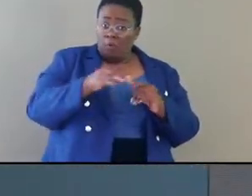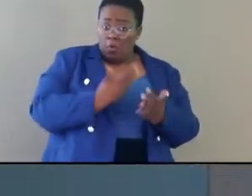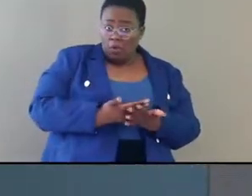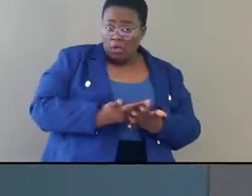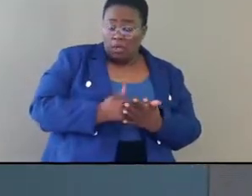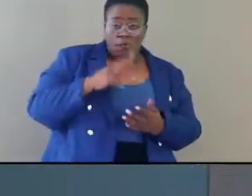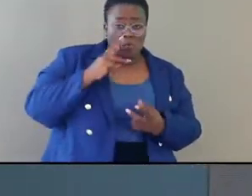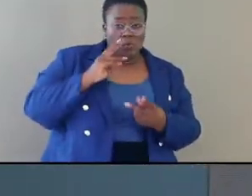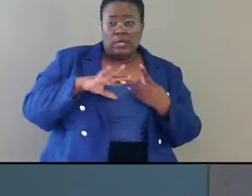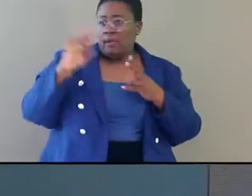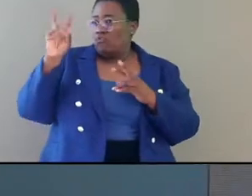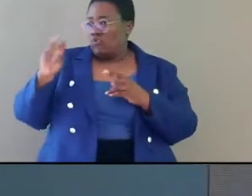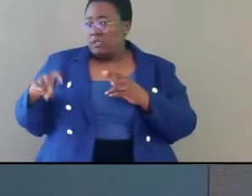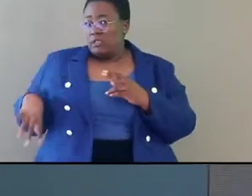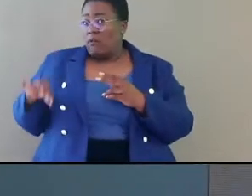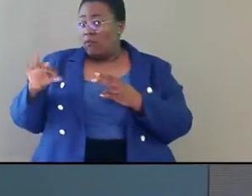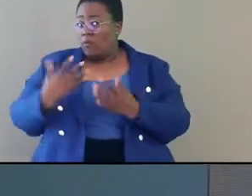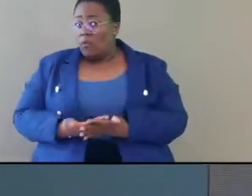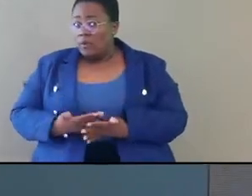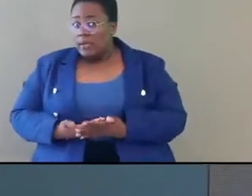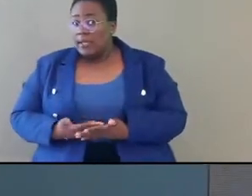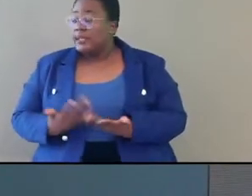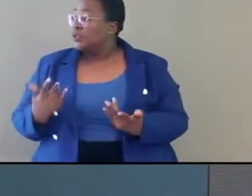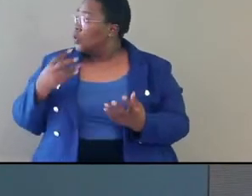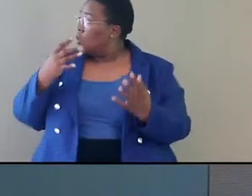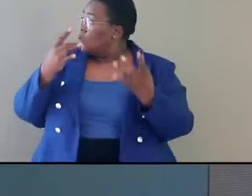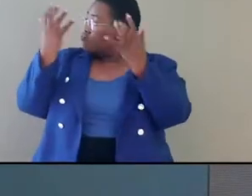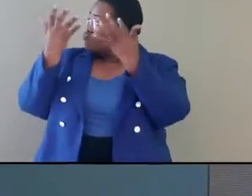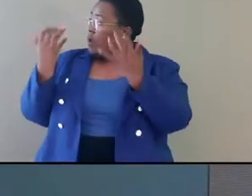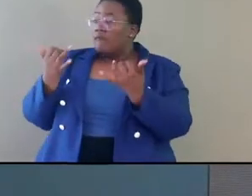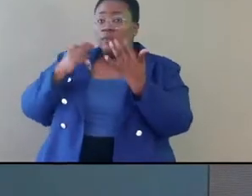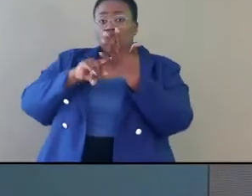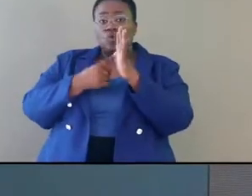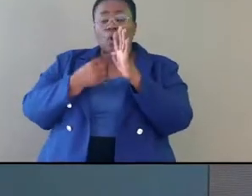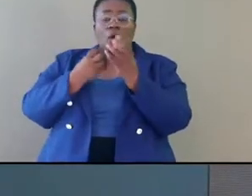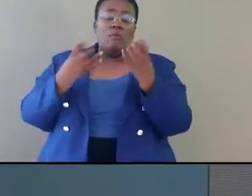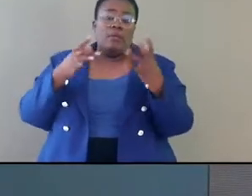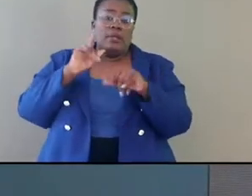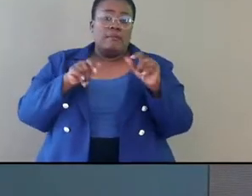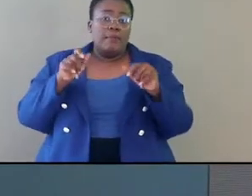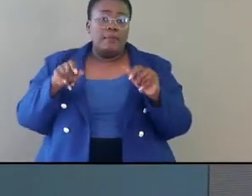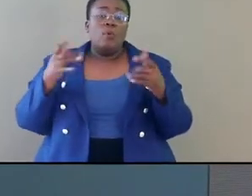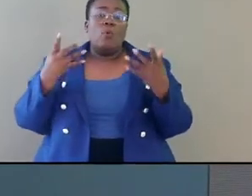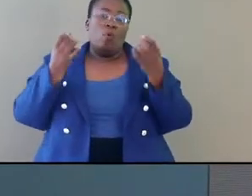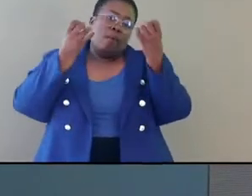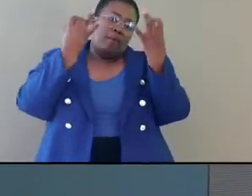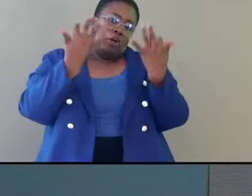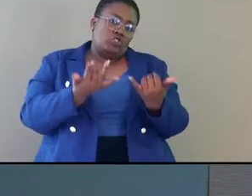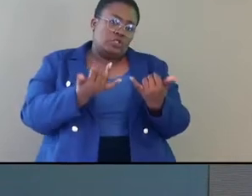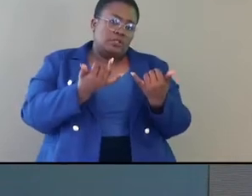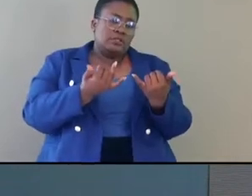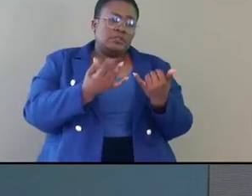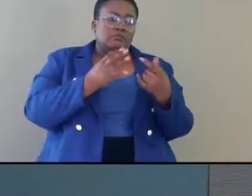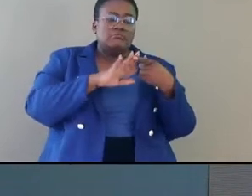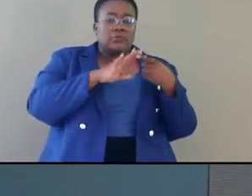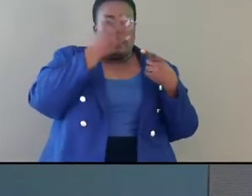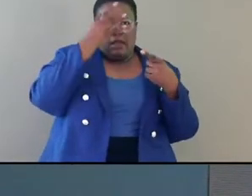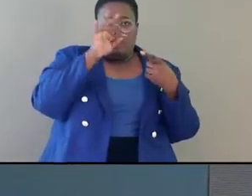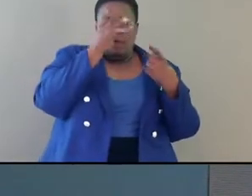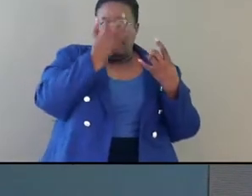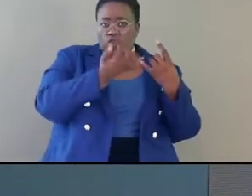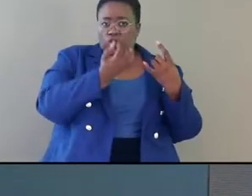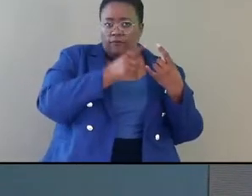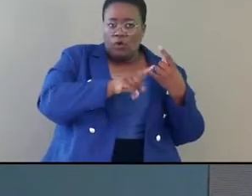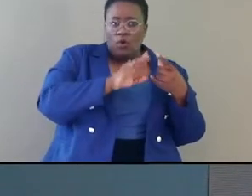electricity and there this graph is basically showing how many people or what the budget who government budgets for